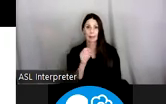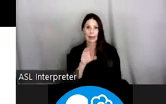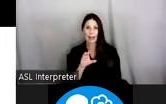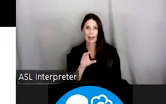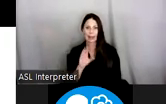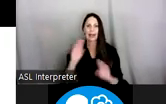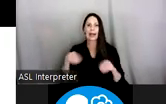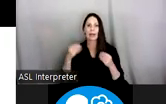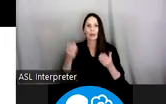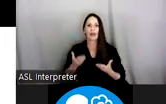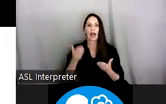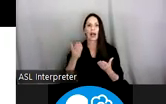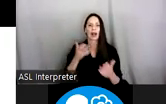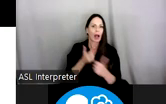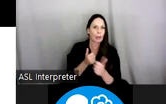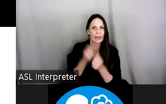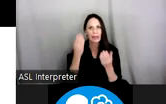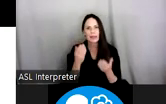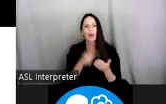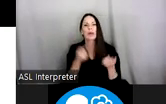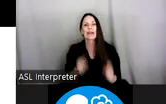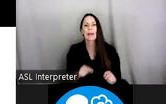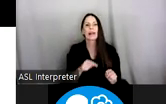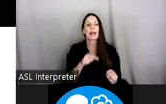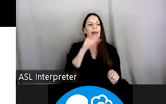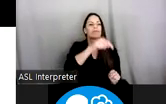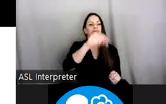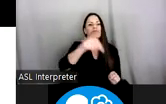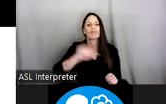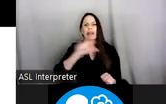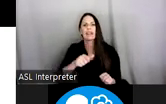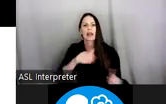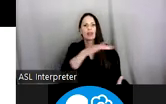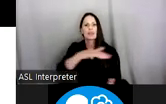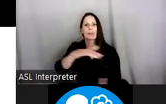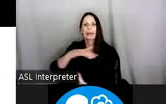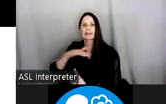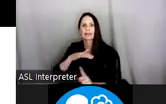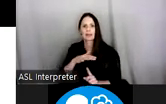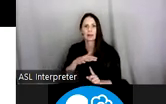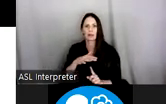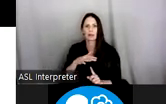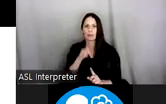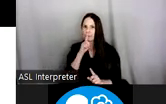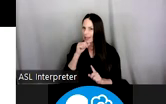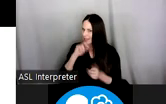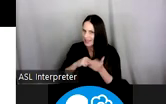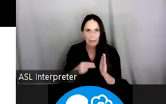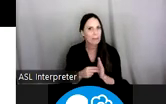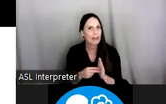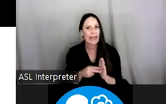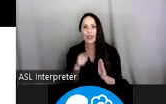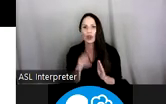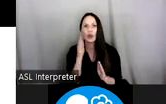these other spaces. That does not mean that you will get a seat on that other